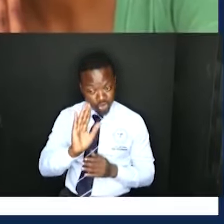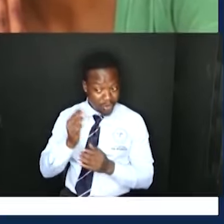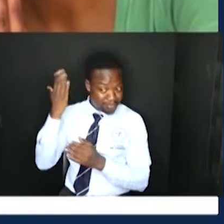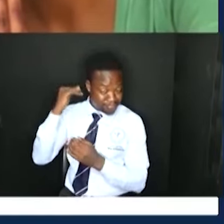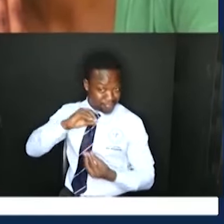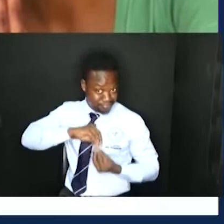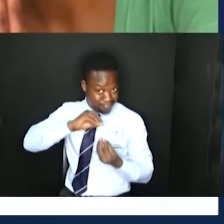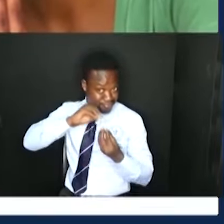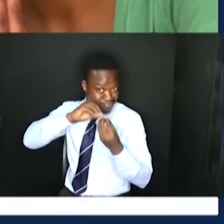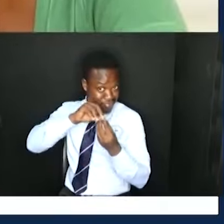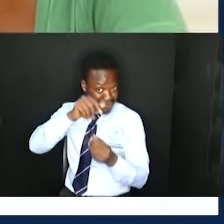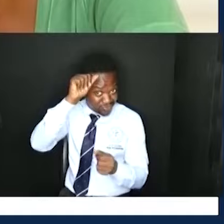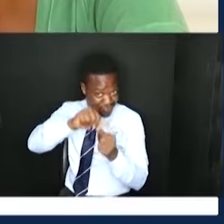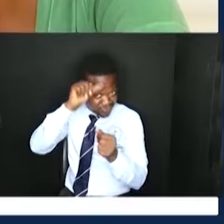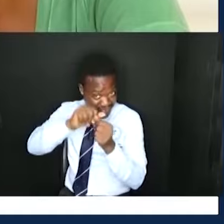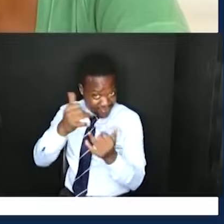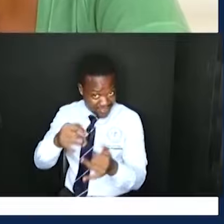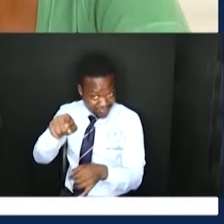yours.